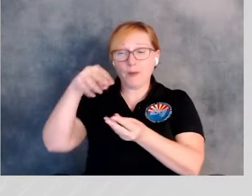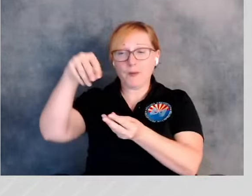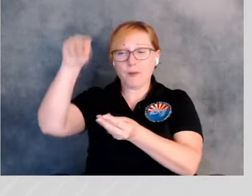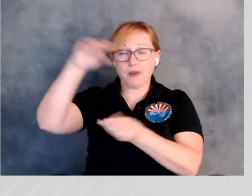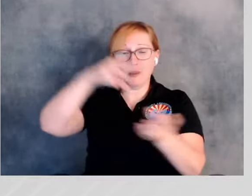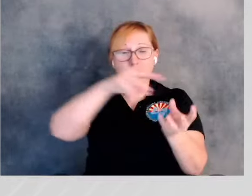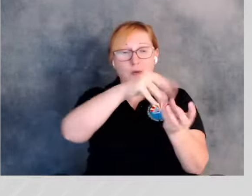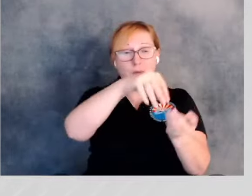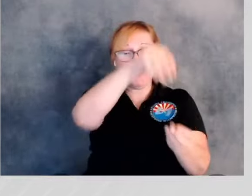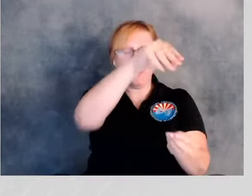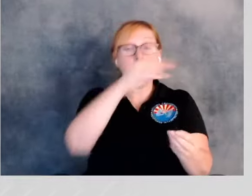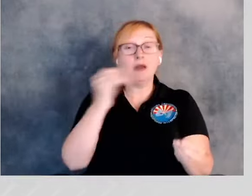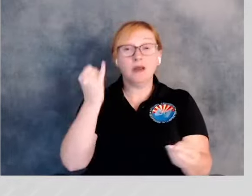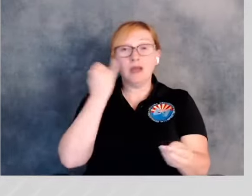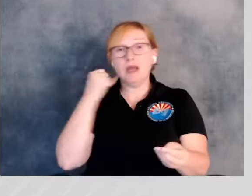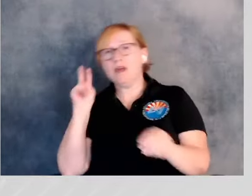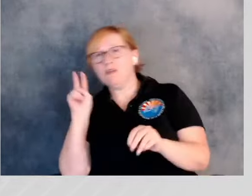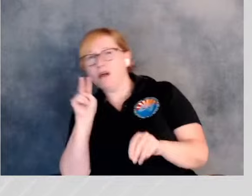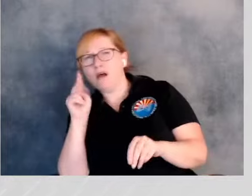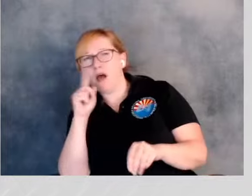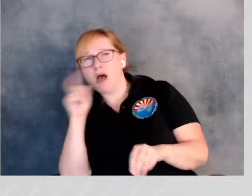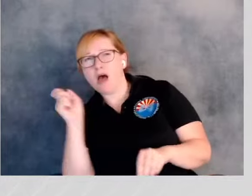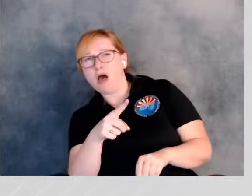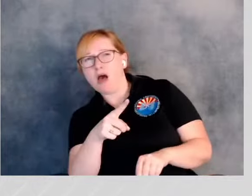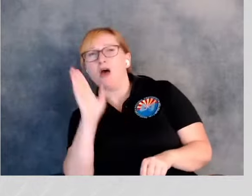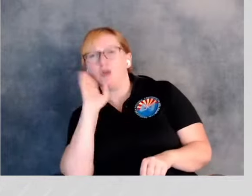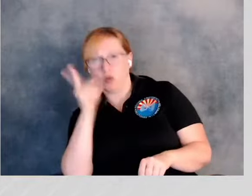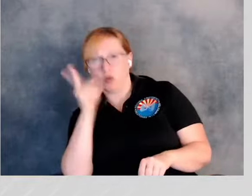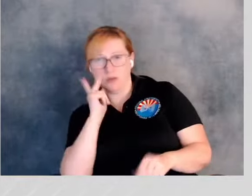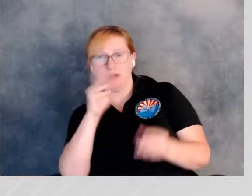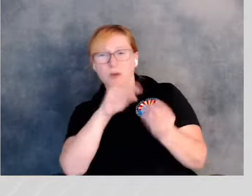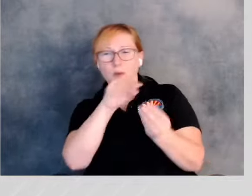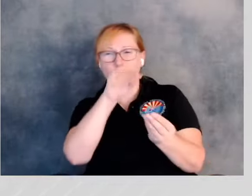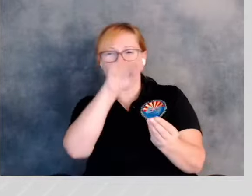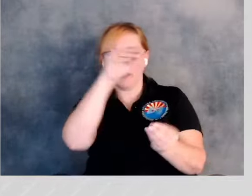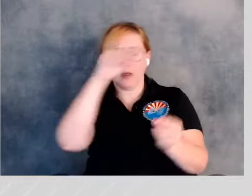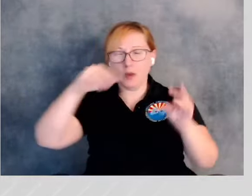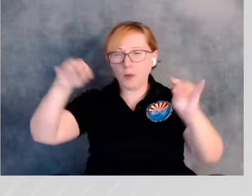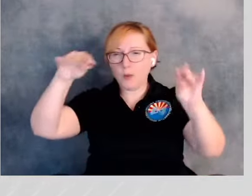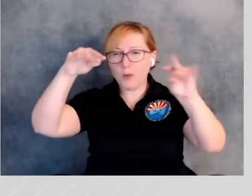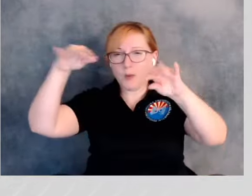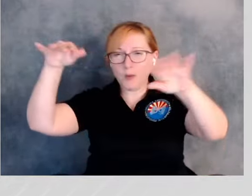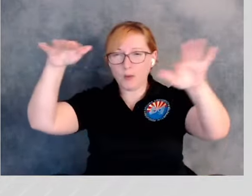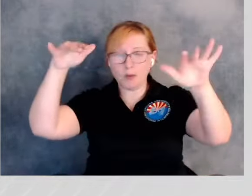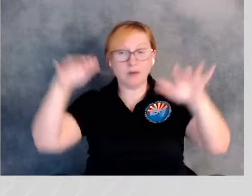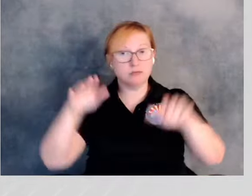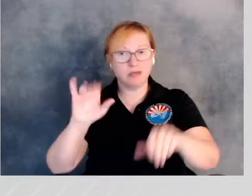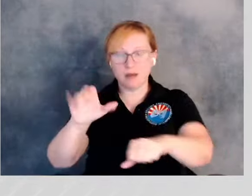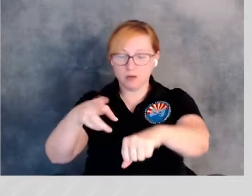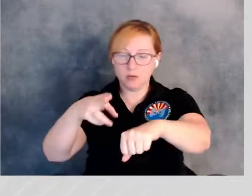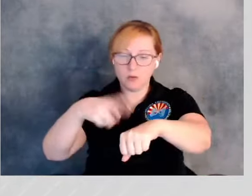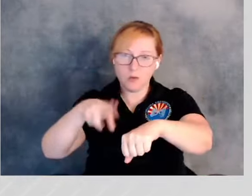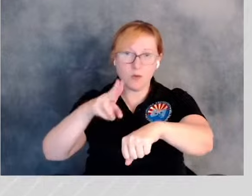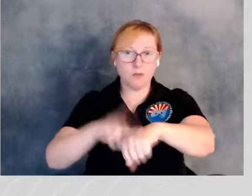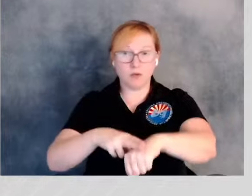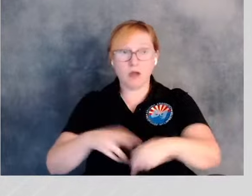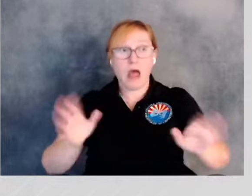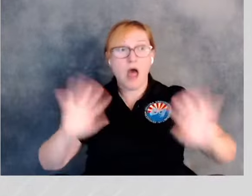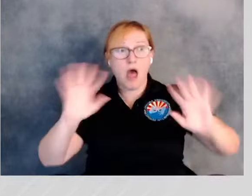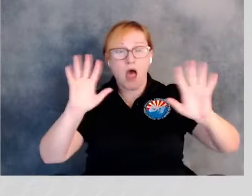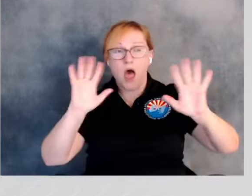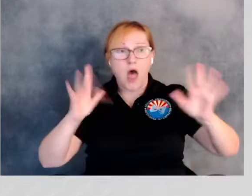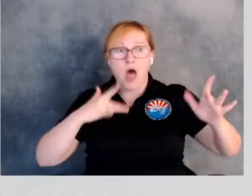distance, there is a chance that you will see smokes coming from the middle of the fire. So that's nothing to be alarmed at. It